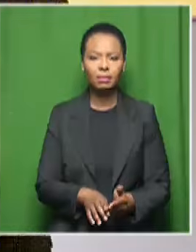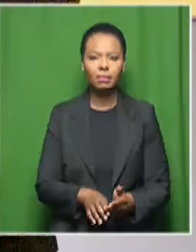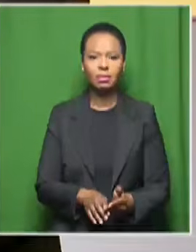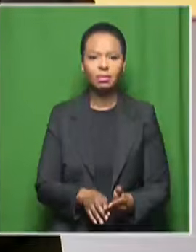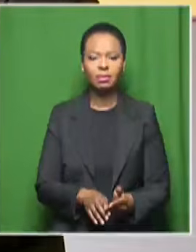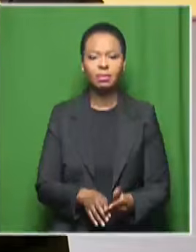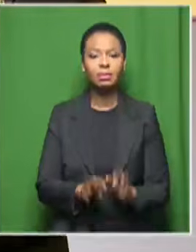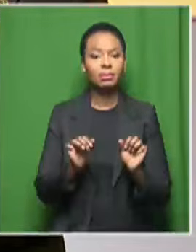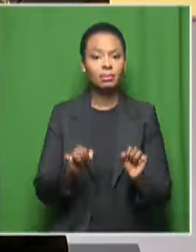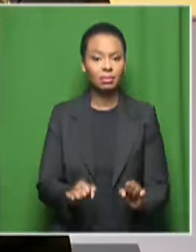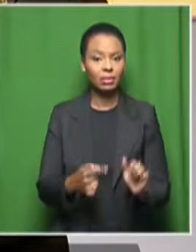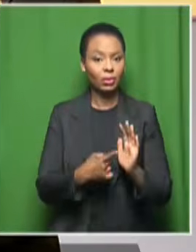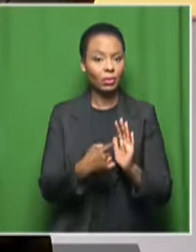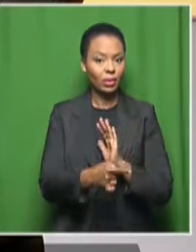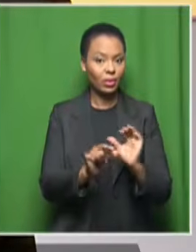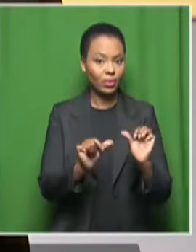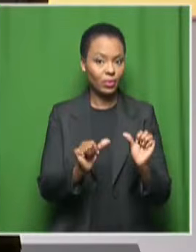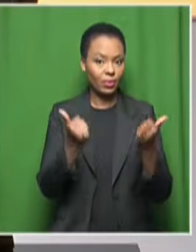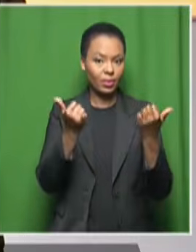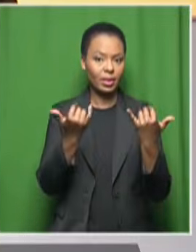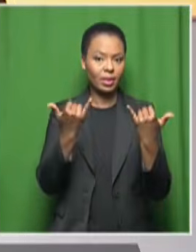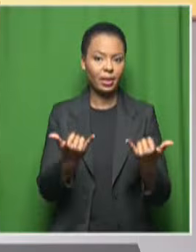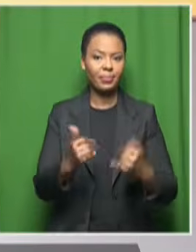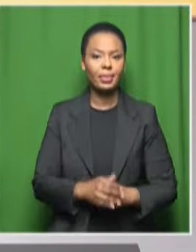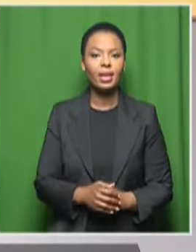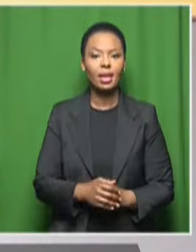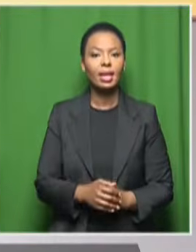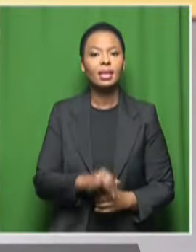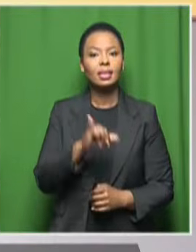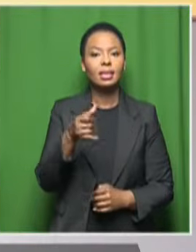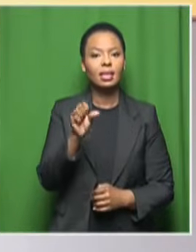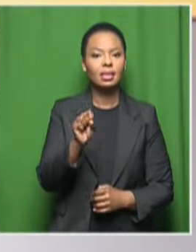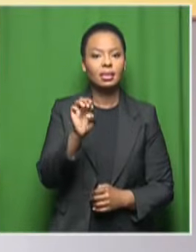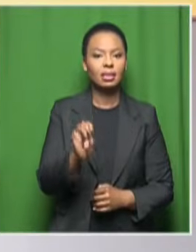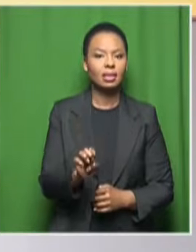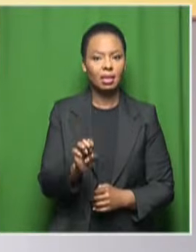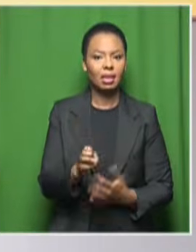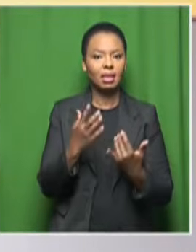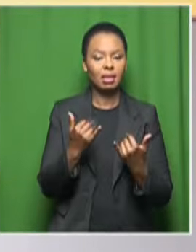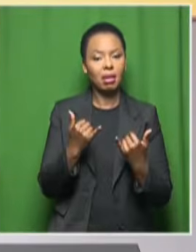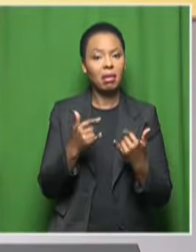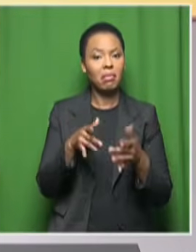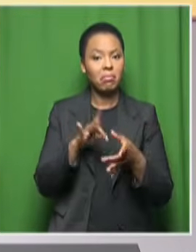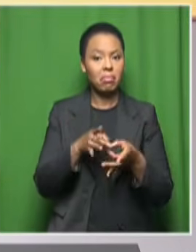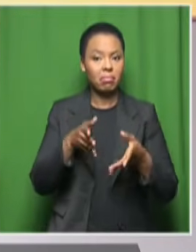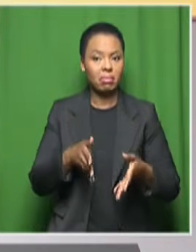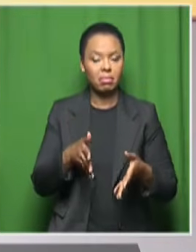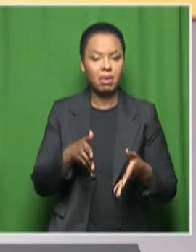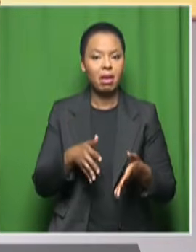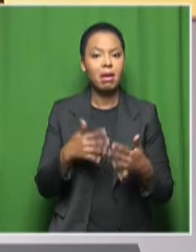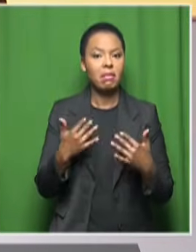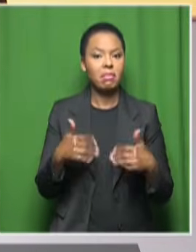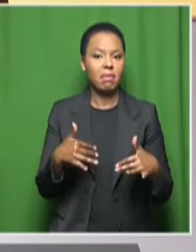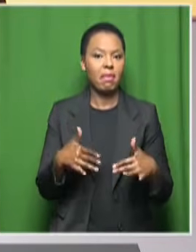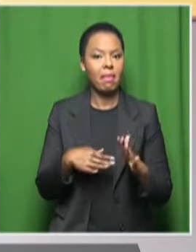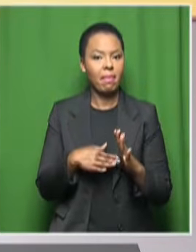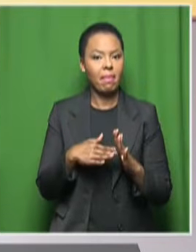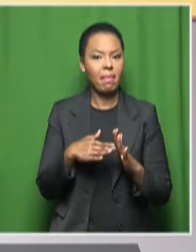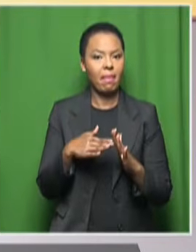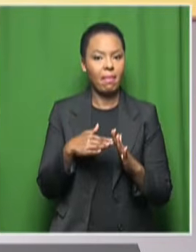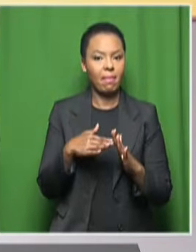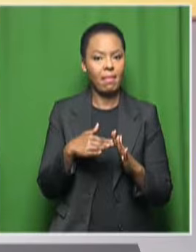Well, it was a good week for the JSE. The local bourse showed solid gains, hitting a fresh all-time high, but it pulled back on